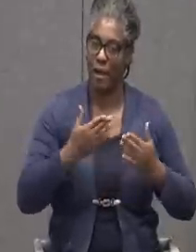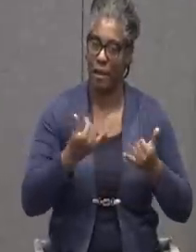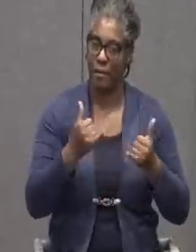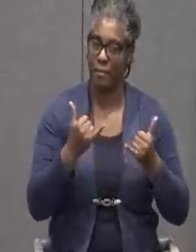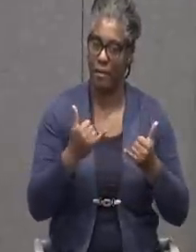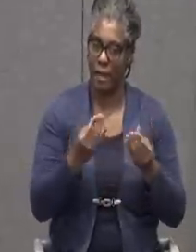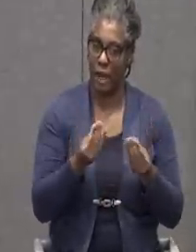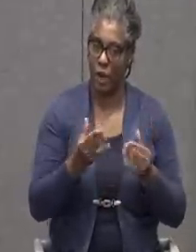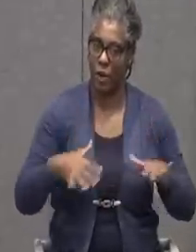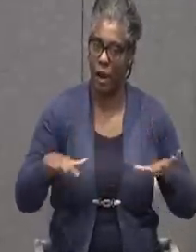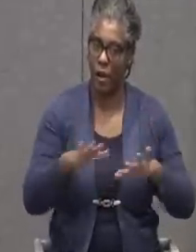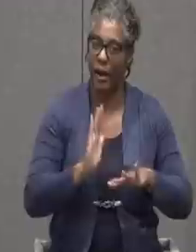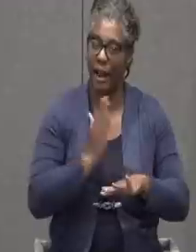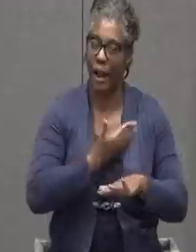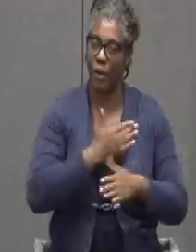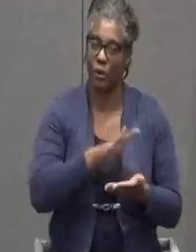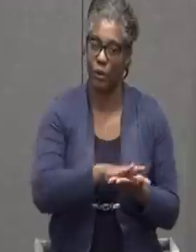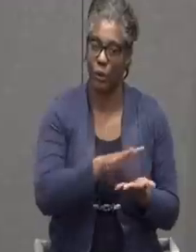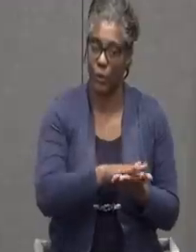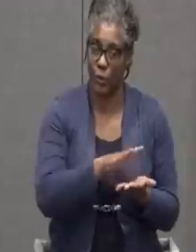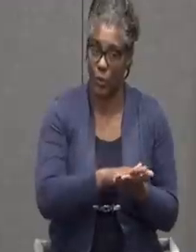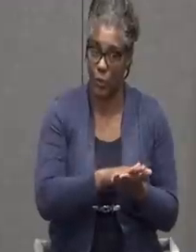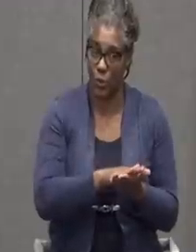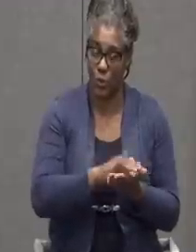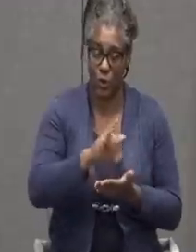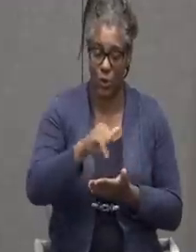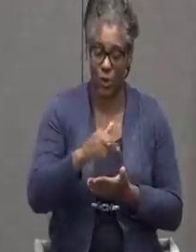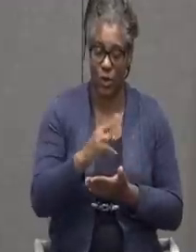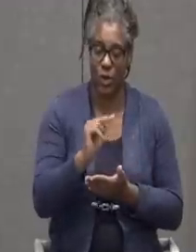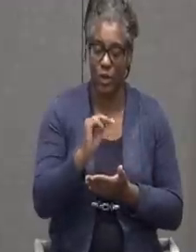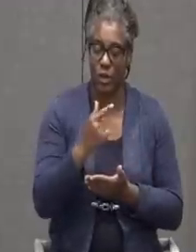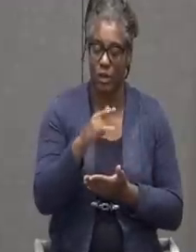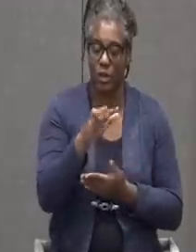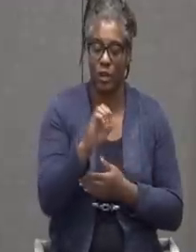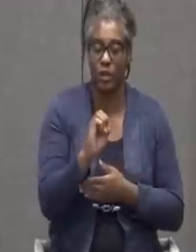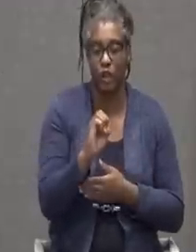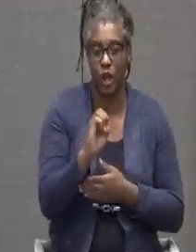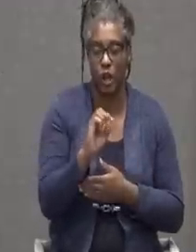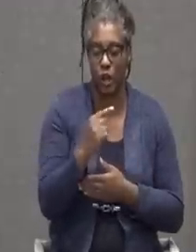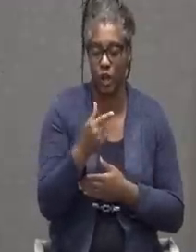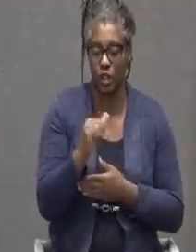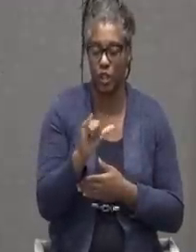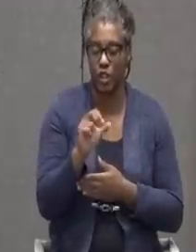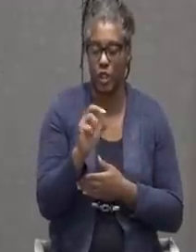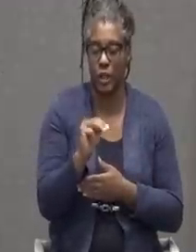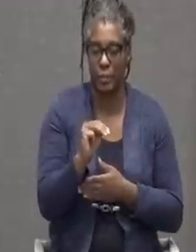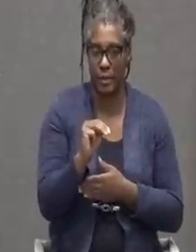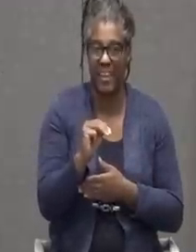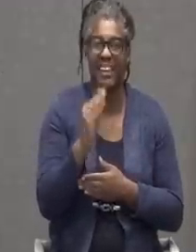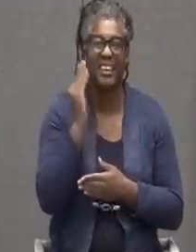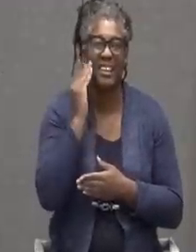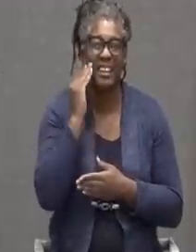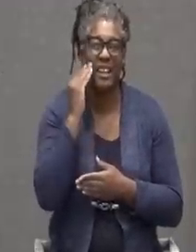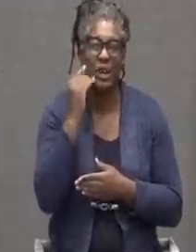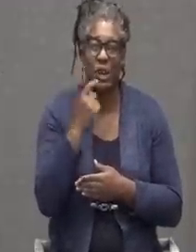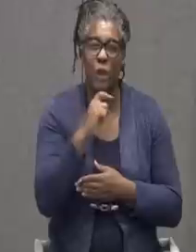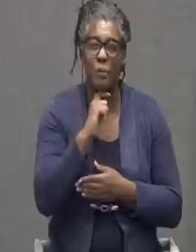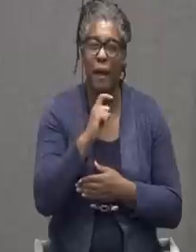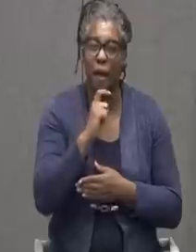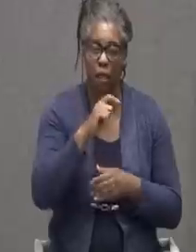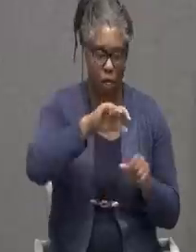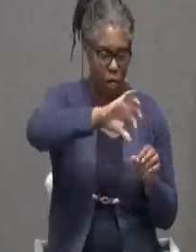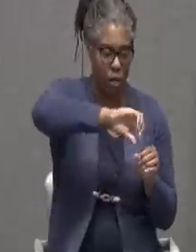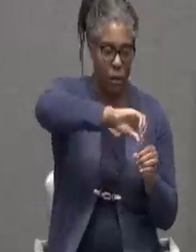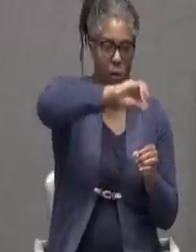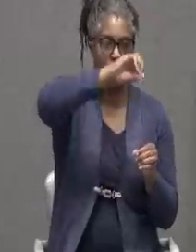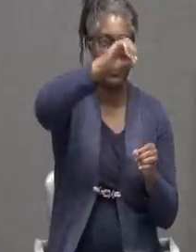is a jungle gym. And what I'm thinking is most jungle gyms have that half moon shape. Look at